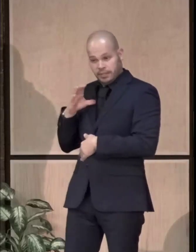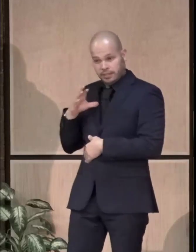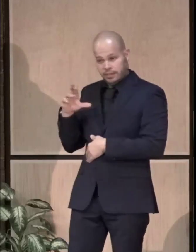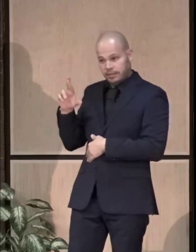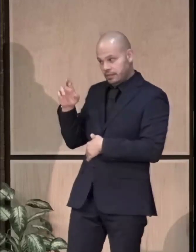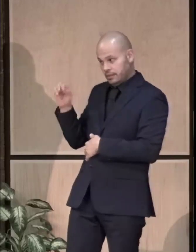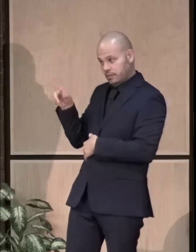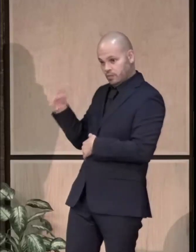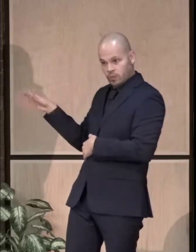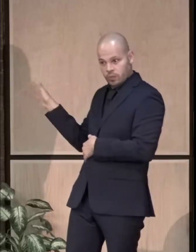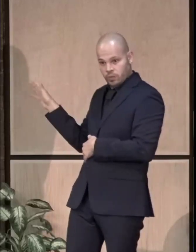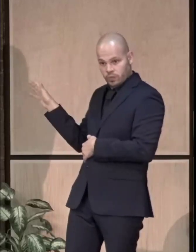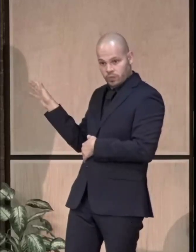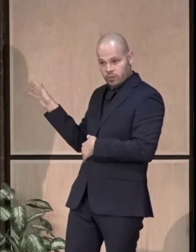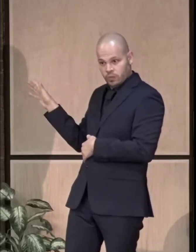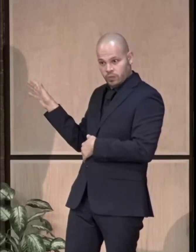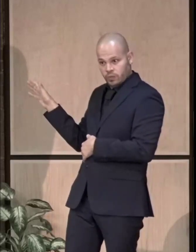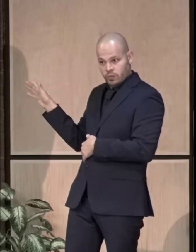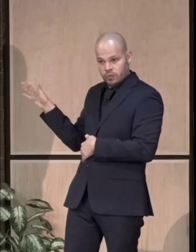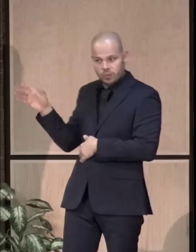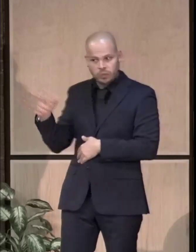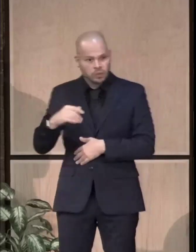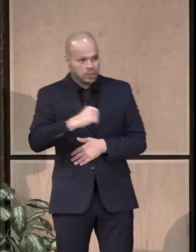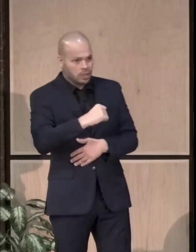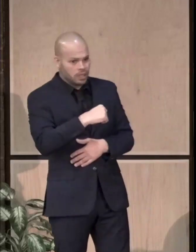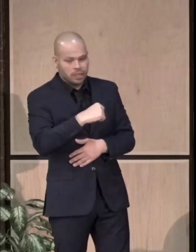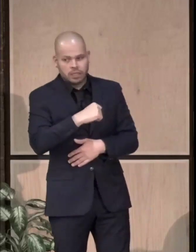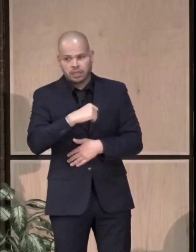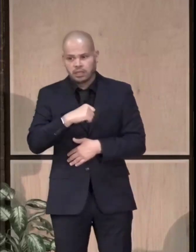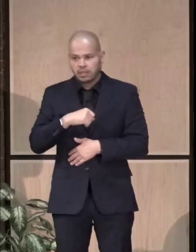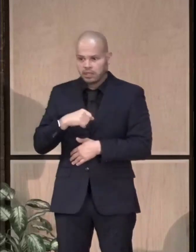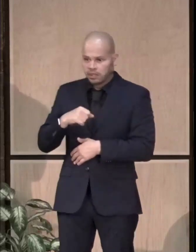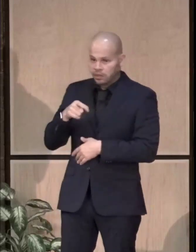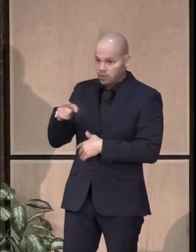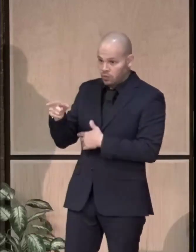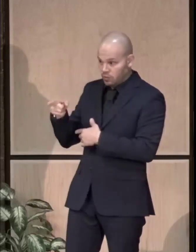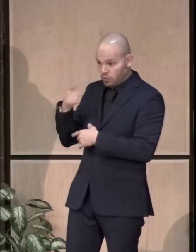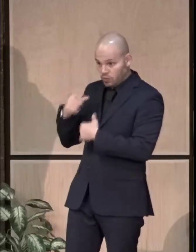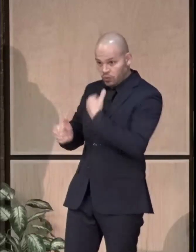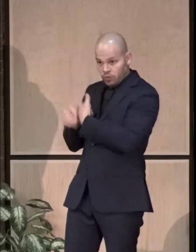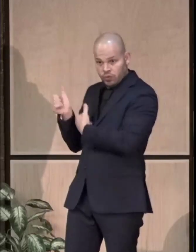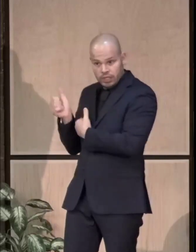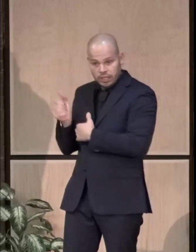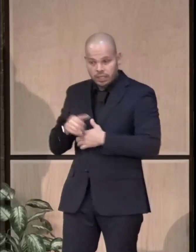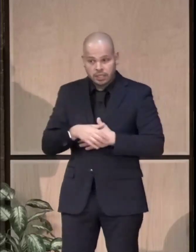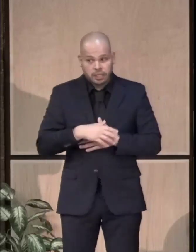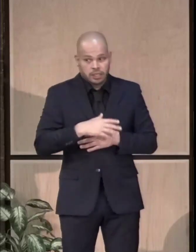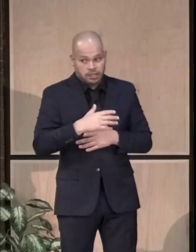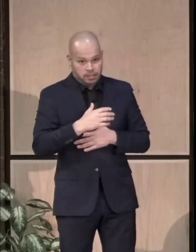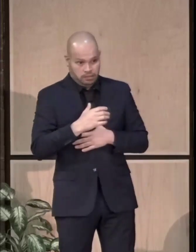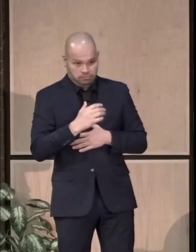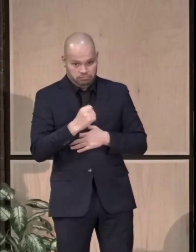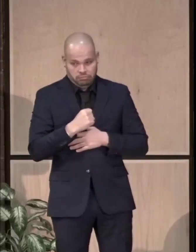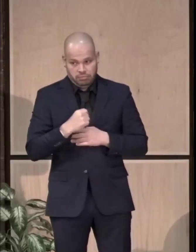threat to Reed. Well, because during my conversation with Card the day before, he specifically mentioned Reed and that he wanted to punch Reed.